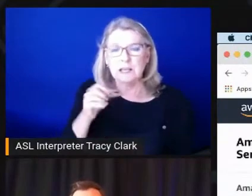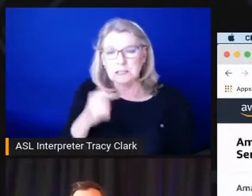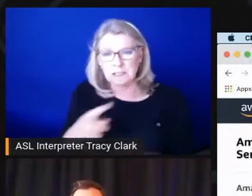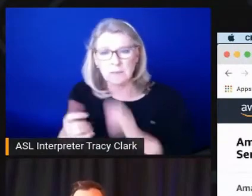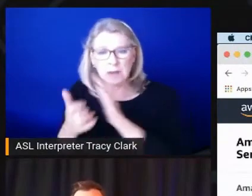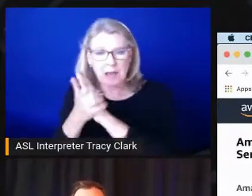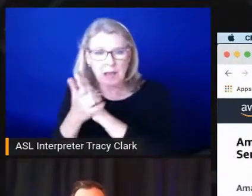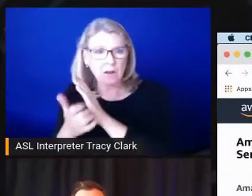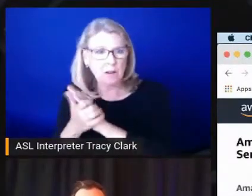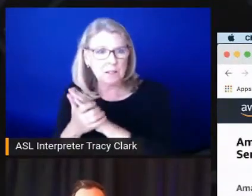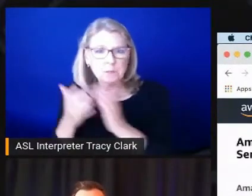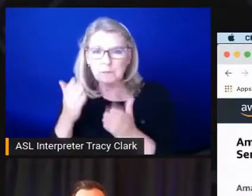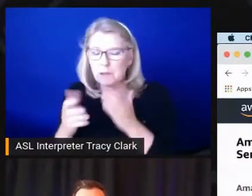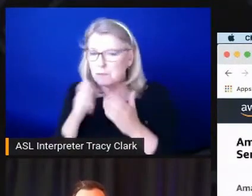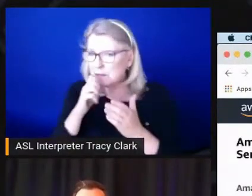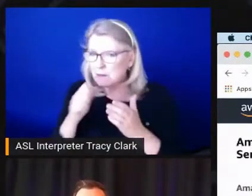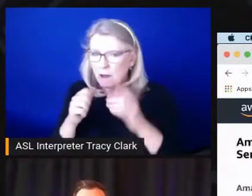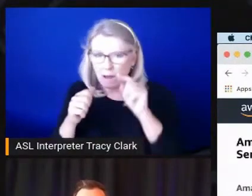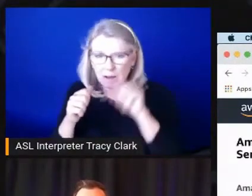will be published soon.